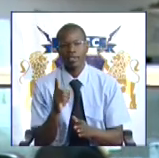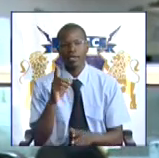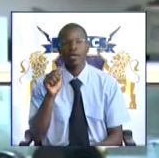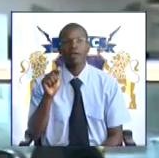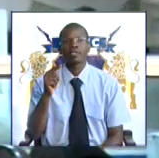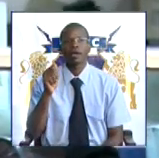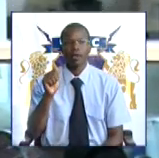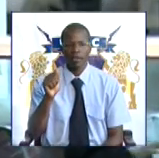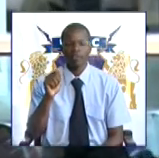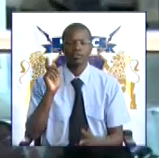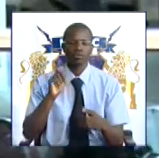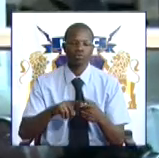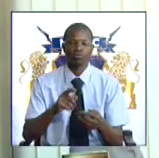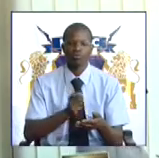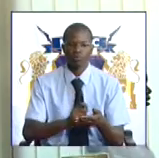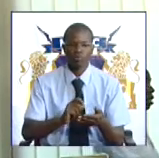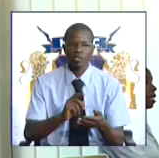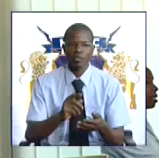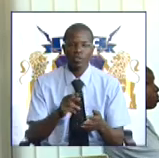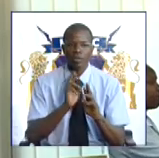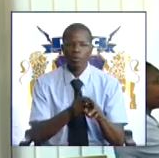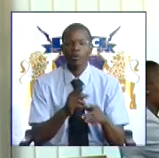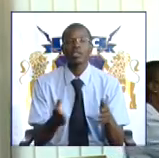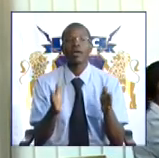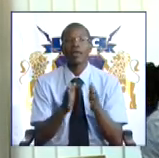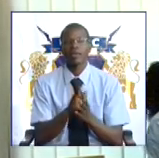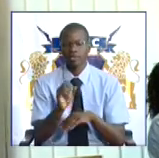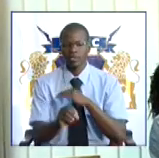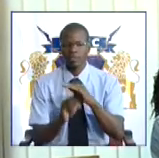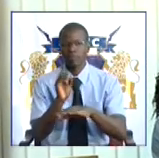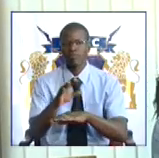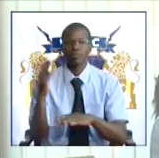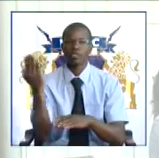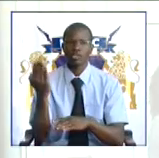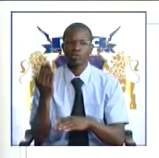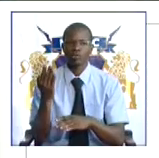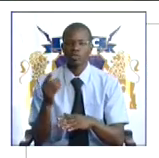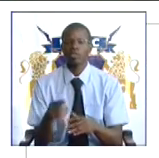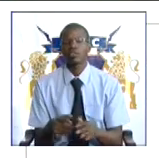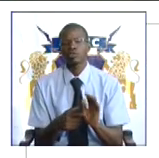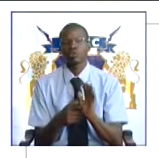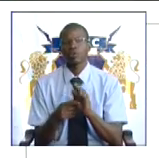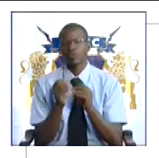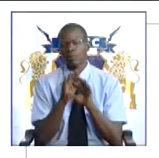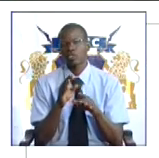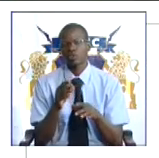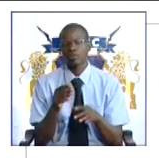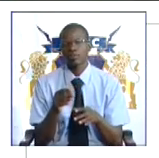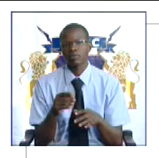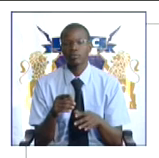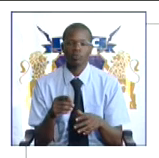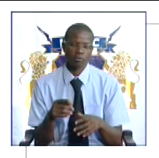and distribute the information in a way that is accessible and useful for carrying out the tests.